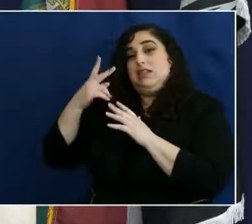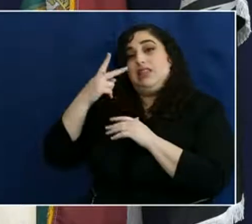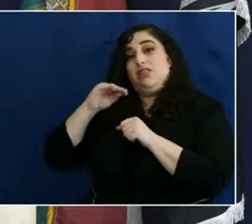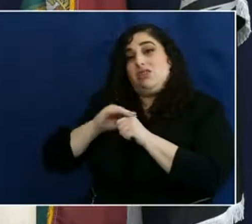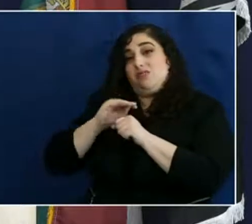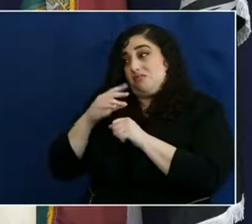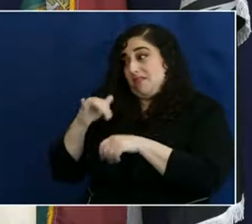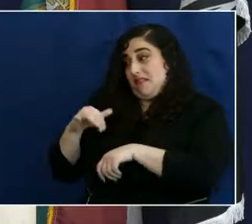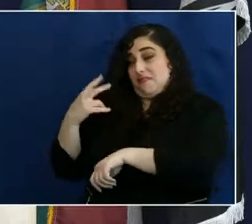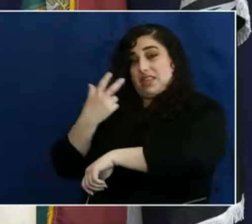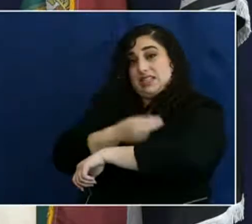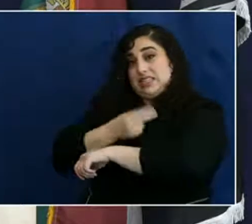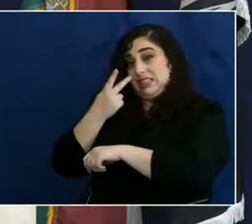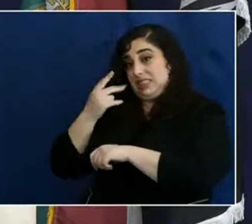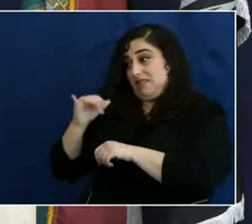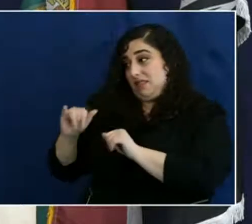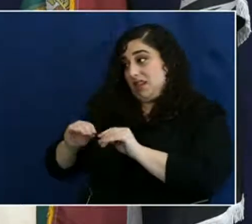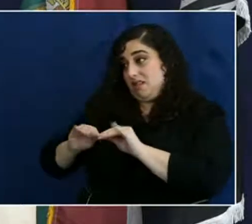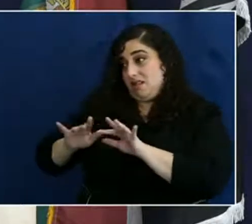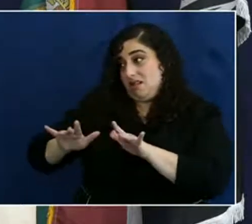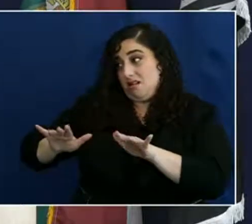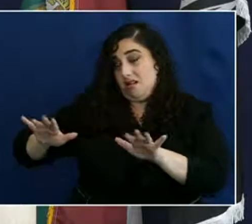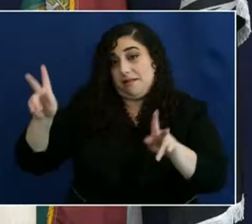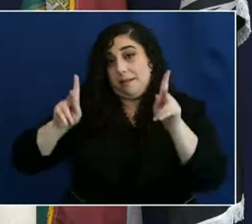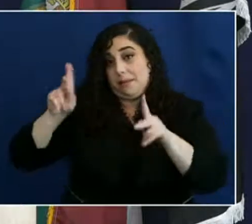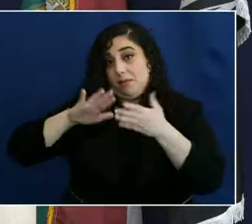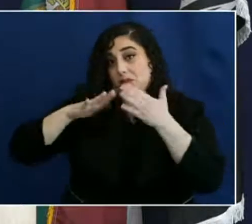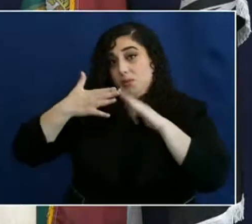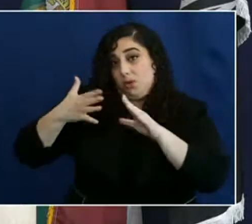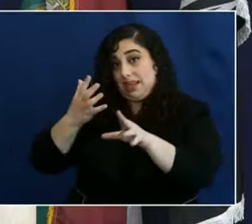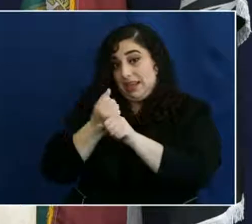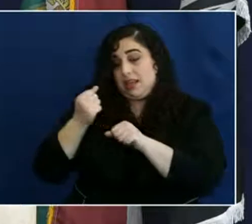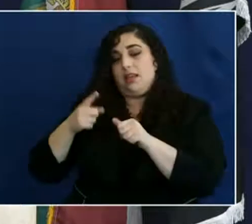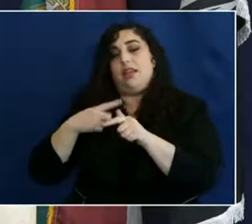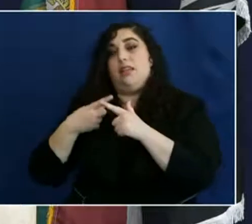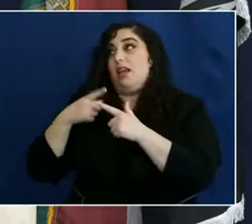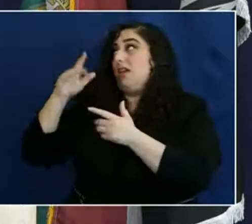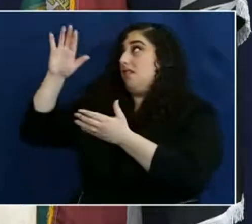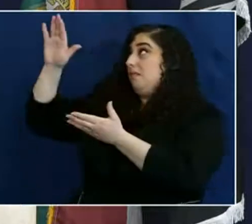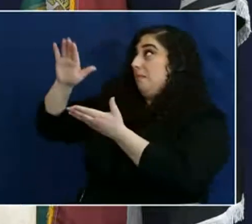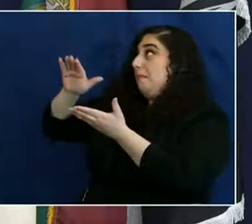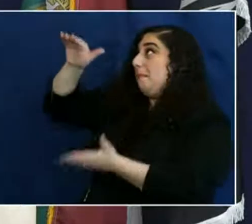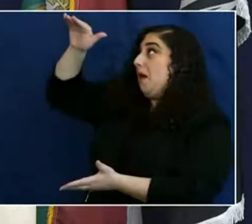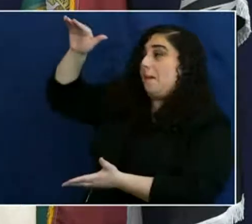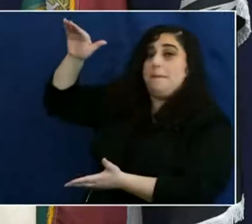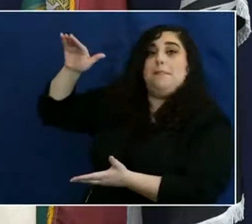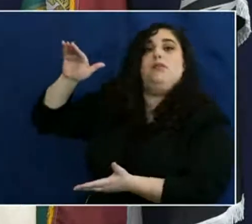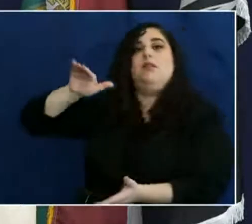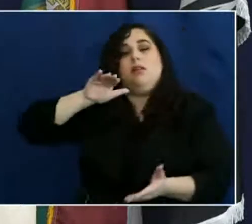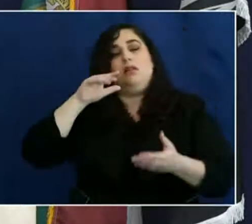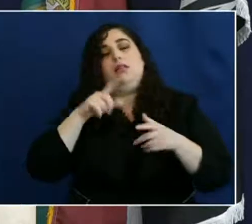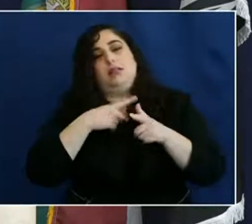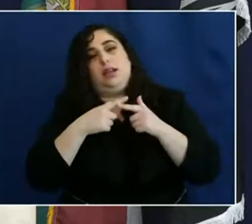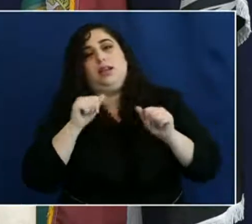prepared as vaccines increased. We would be able to just put them into the system and rapidly administer them.